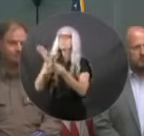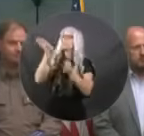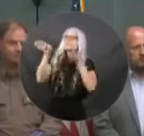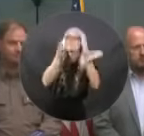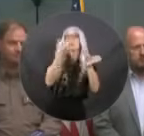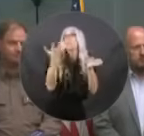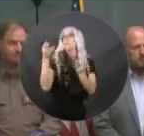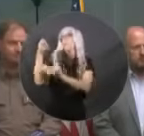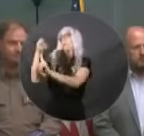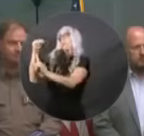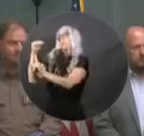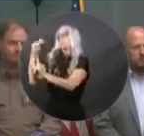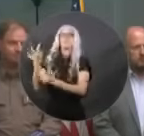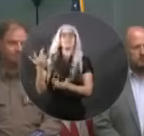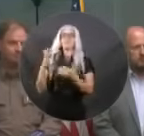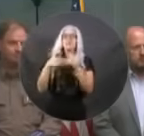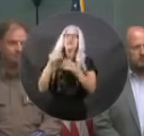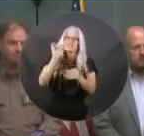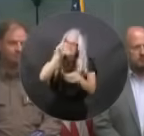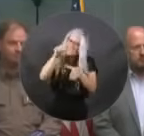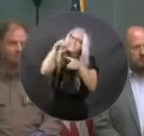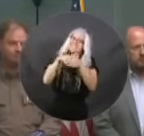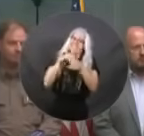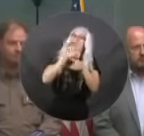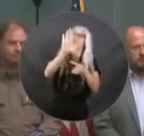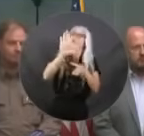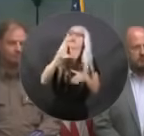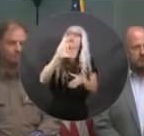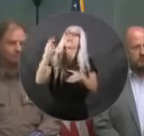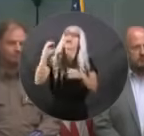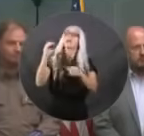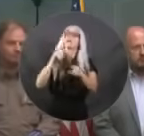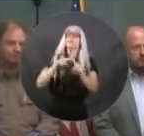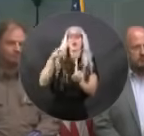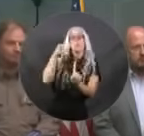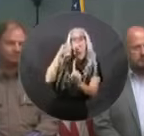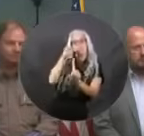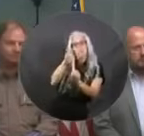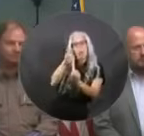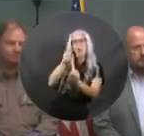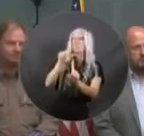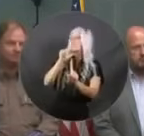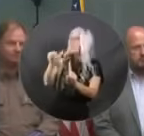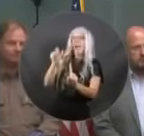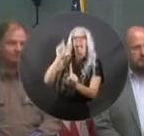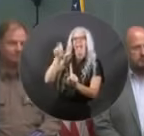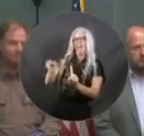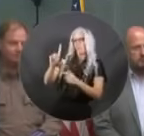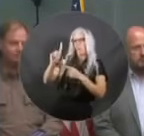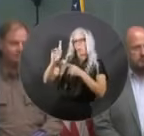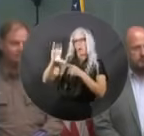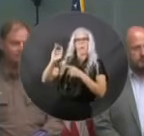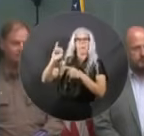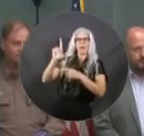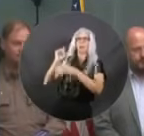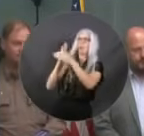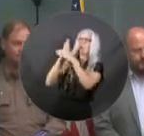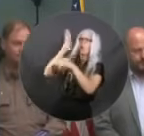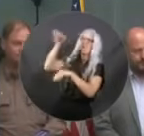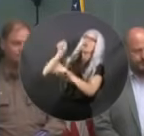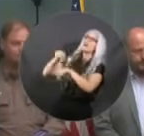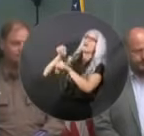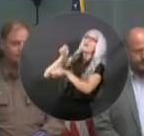about traveling tens of miles rather than needing to do hundreds of miles. The National Hurricane Center